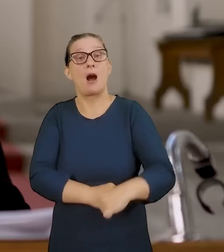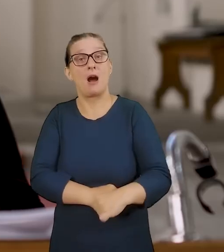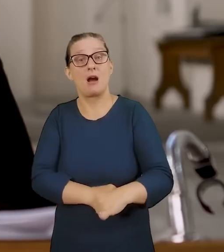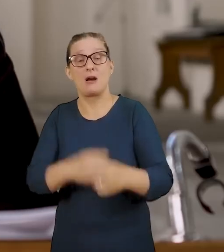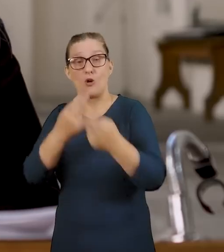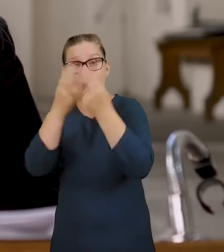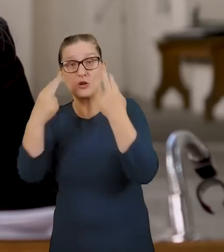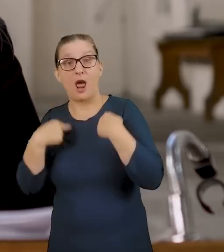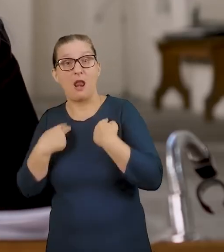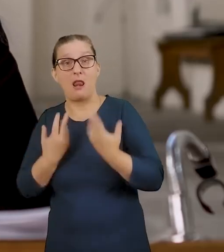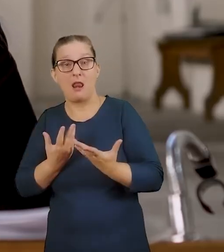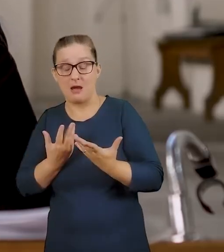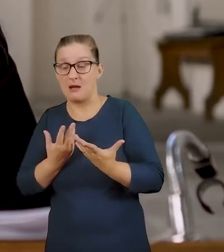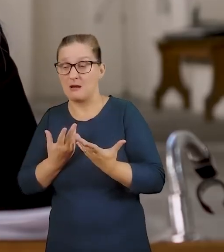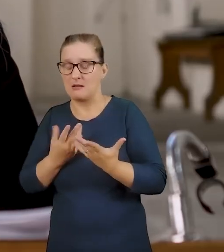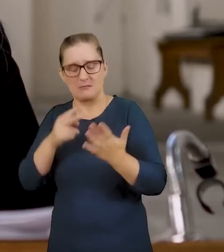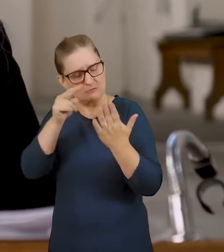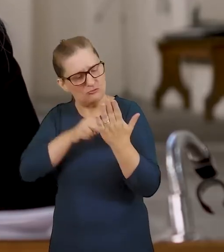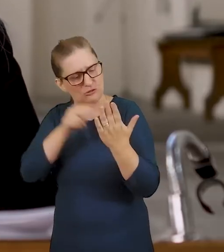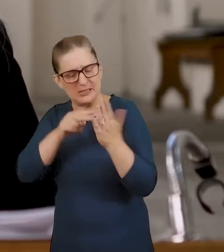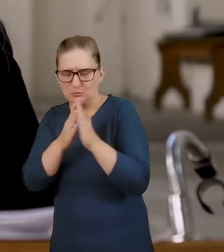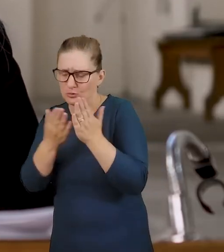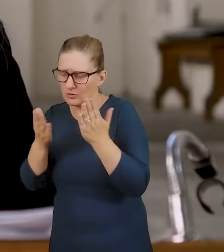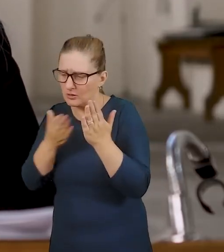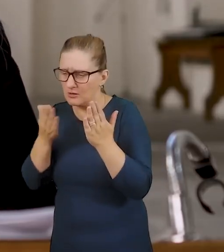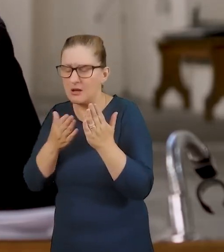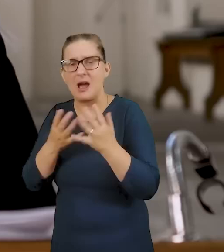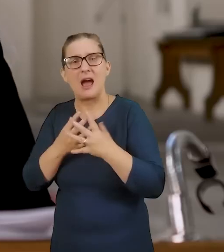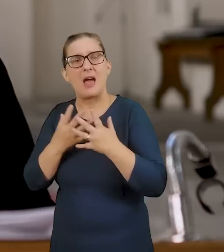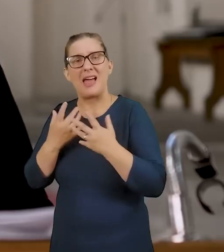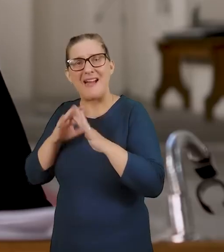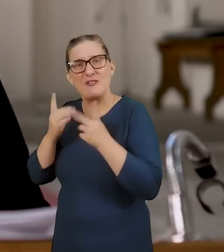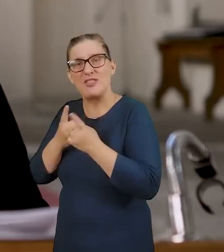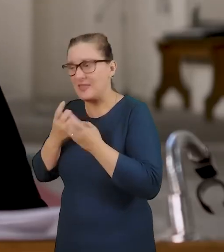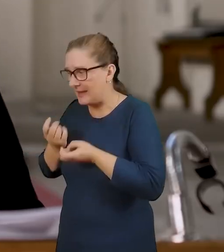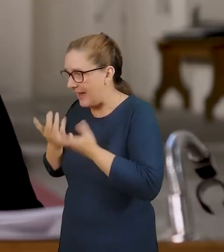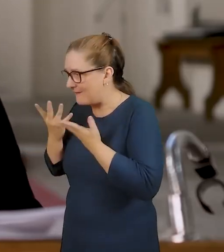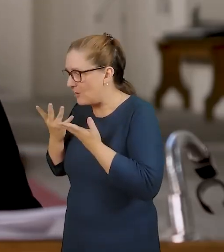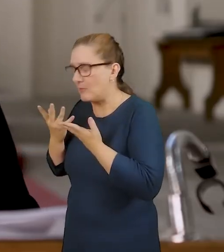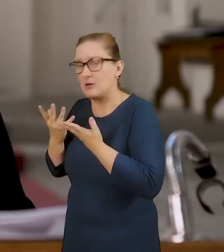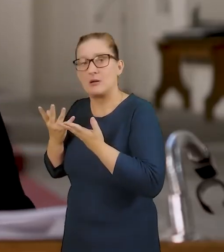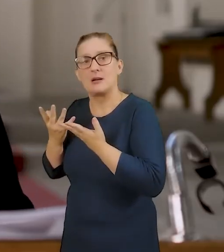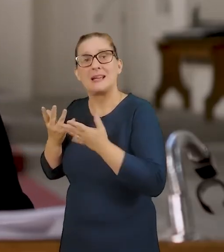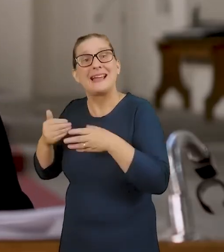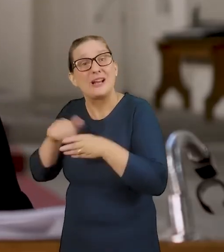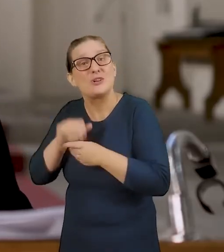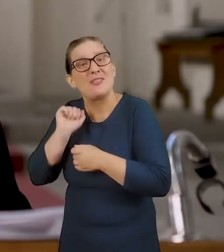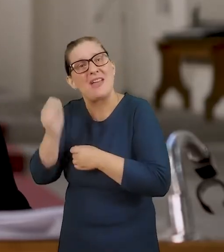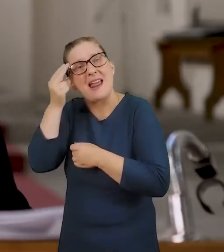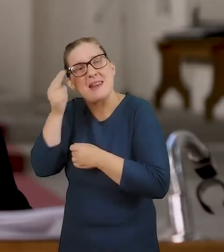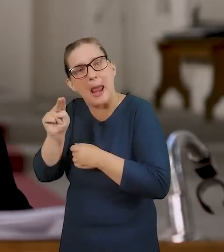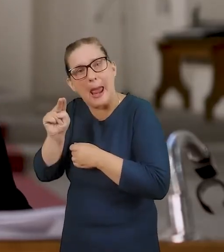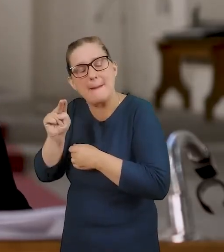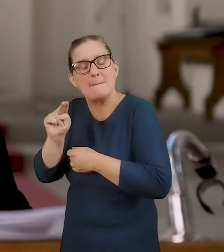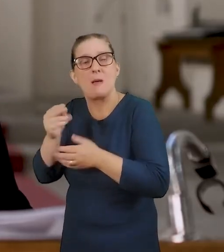enter monastic communities. They became nuns and monks, and I was so struck by what they gave up.